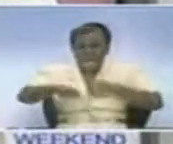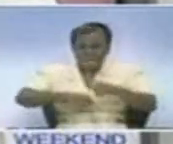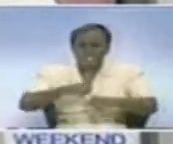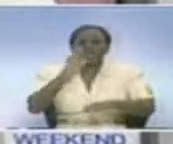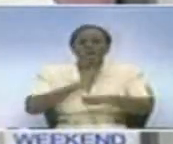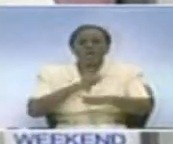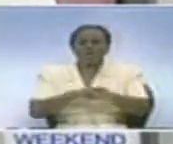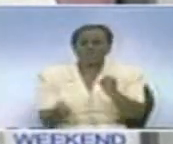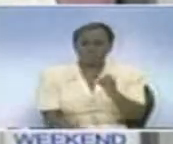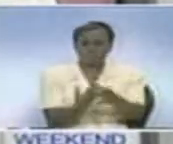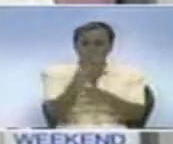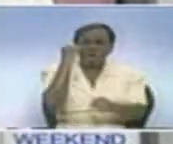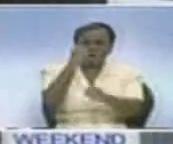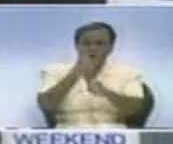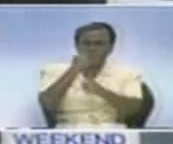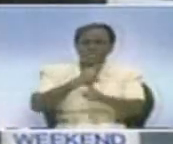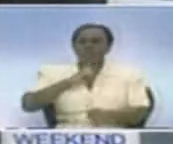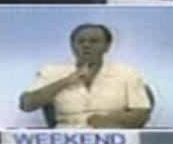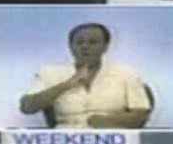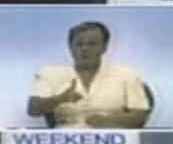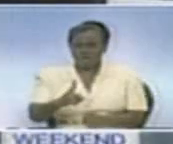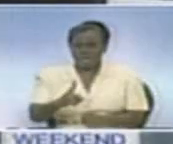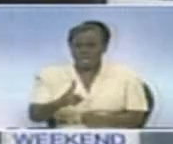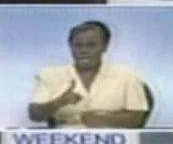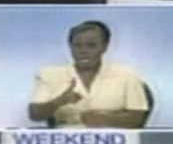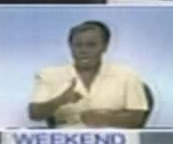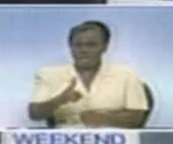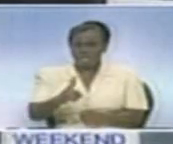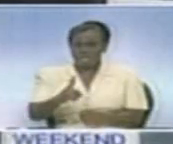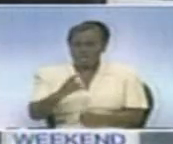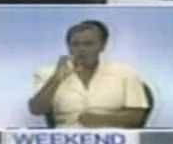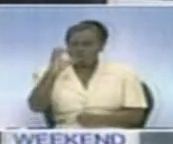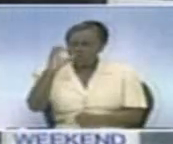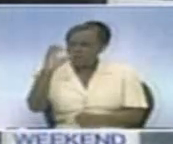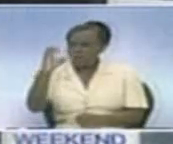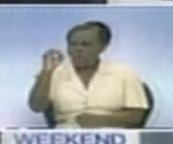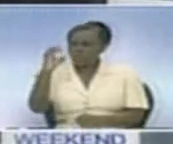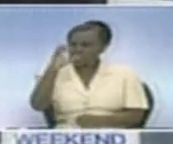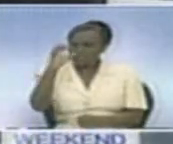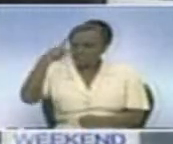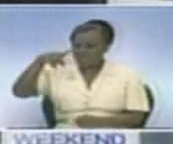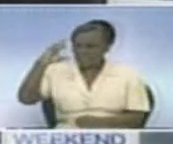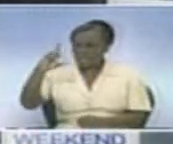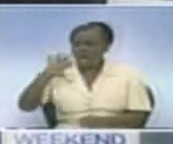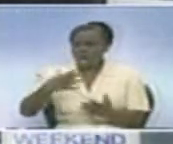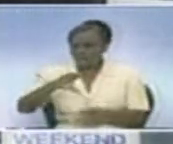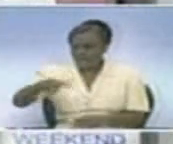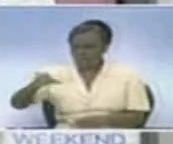by creating an operation order. The operation order would be created either by the OCPD or the county commander,